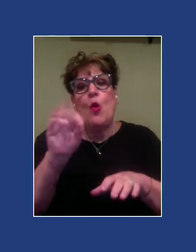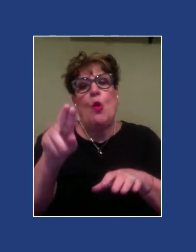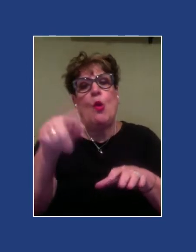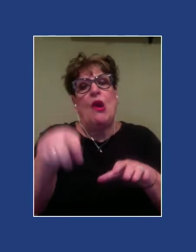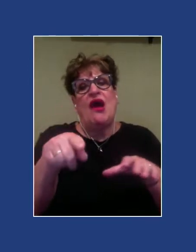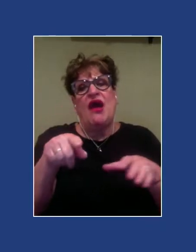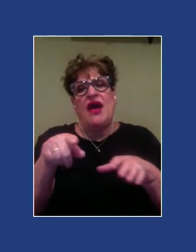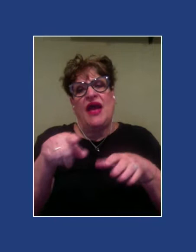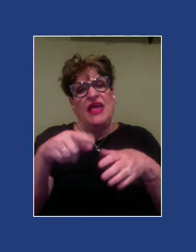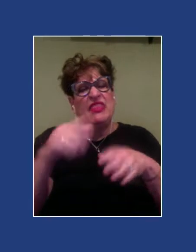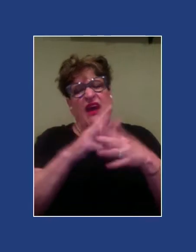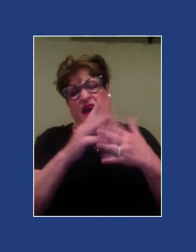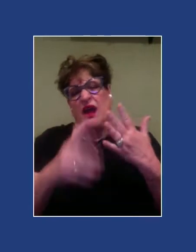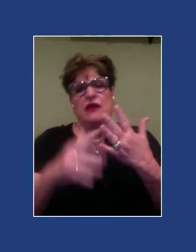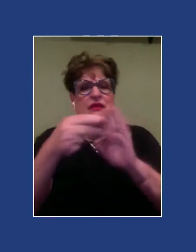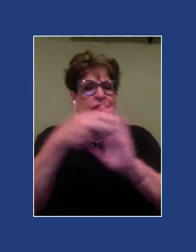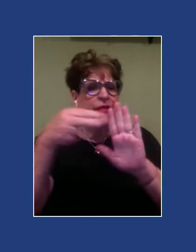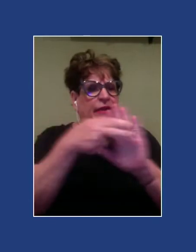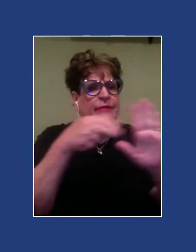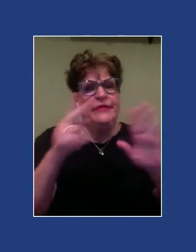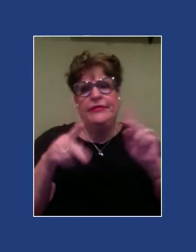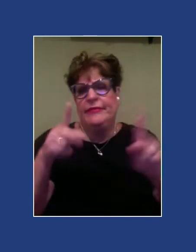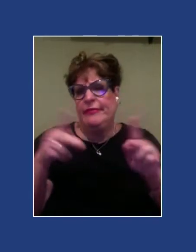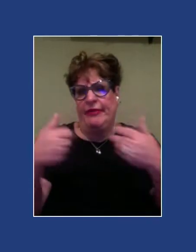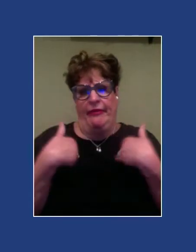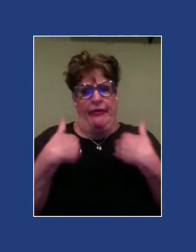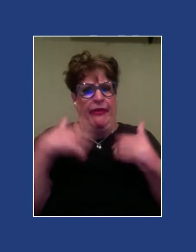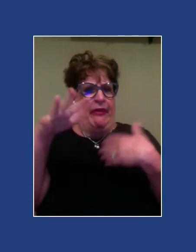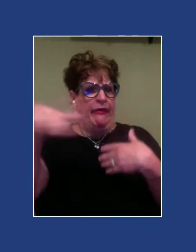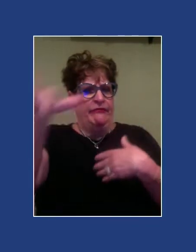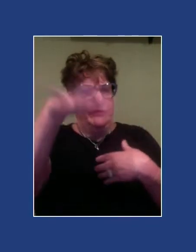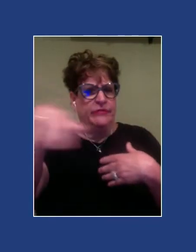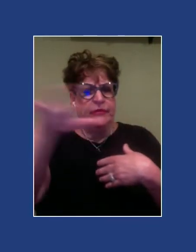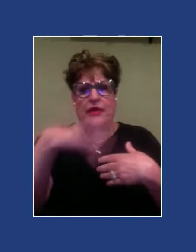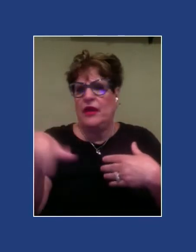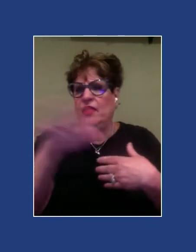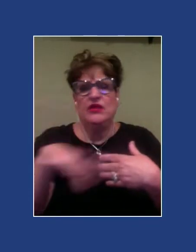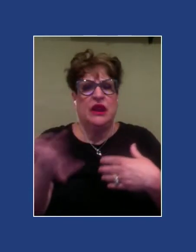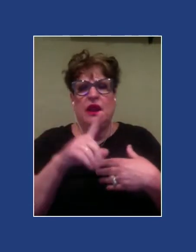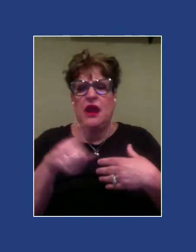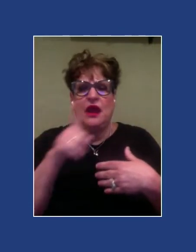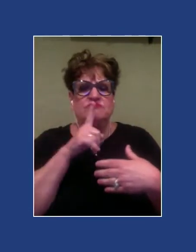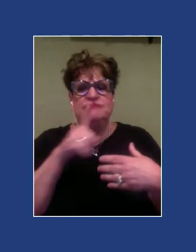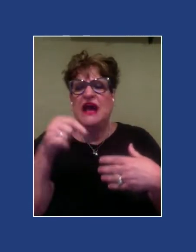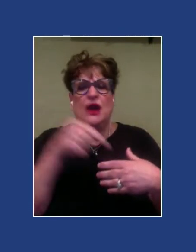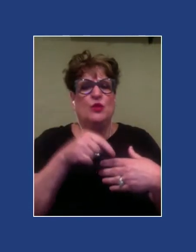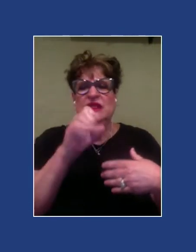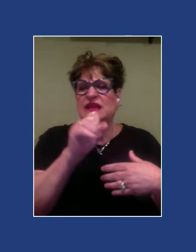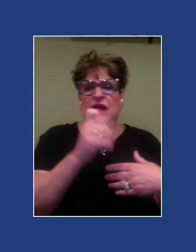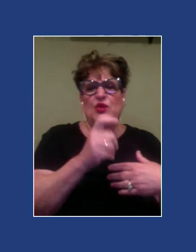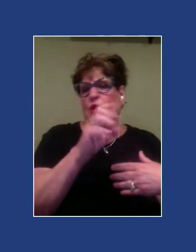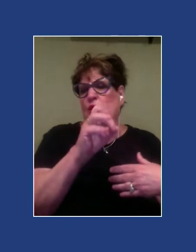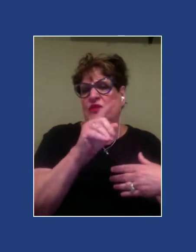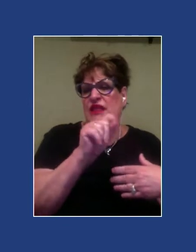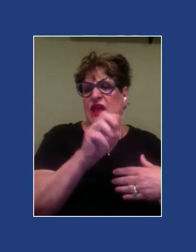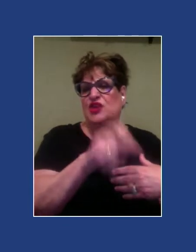and communities that exist in society that a person may or may not affiliate with regarding their sexual orientation. Some of the more common ones include straight, gay,